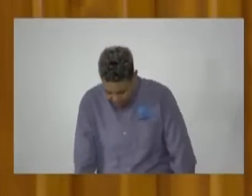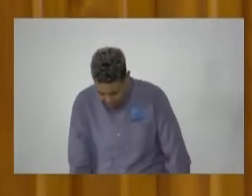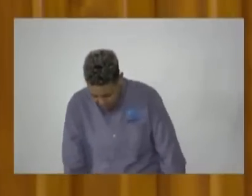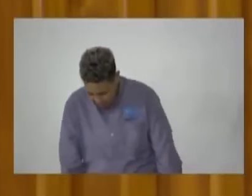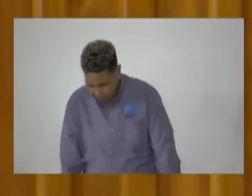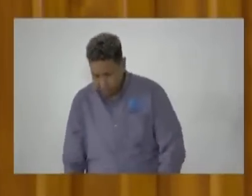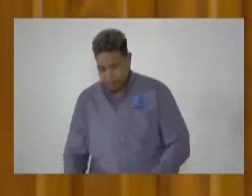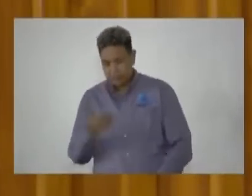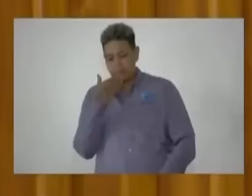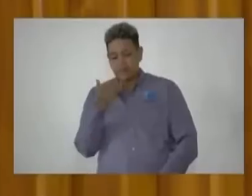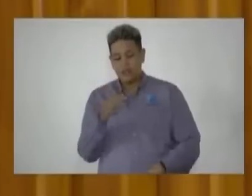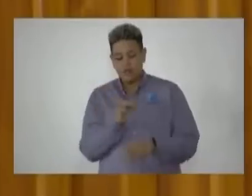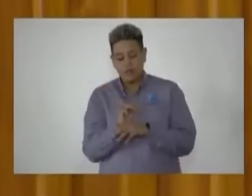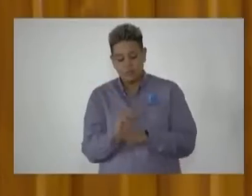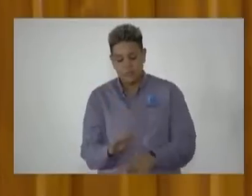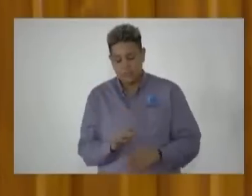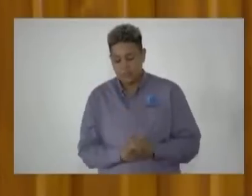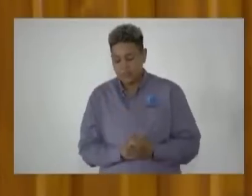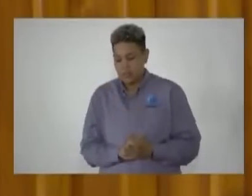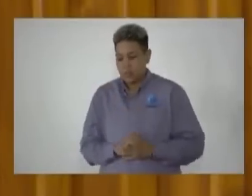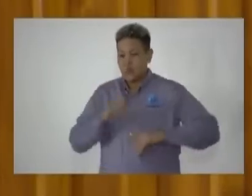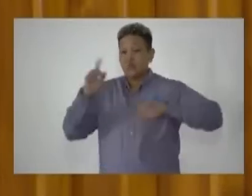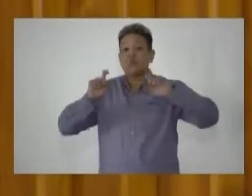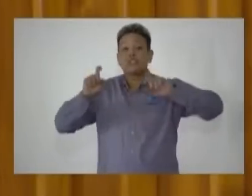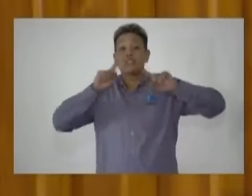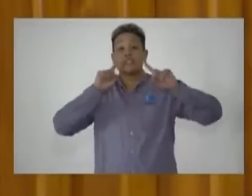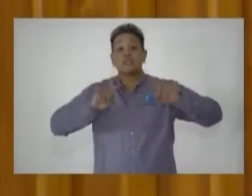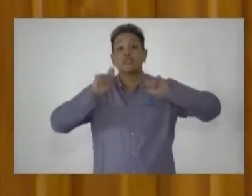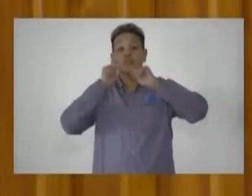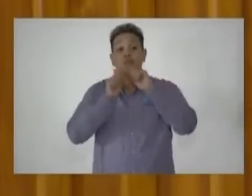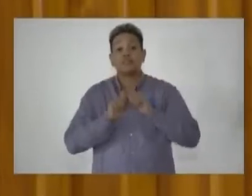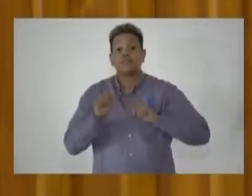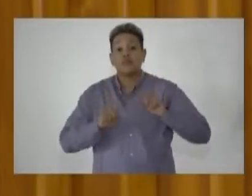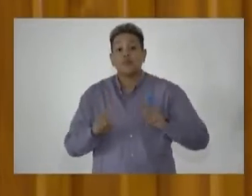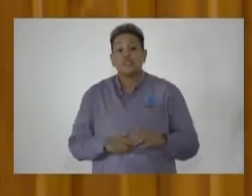Thank you, Minister. Questions and answers to questions?